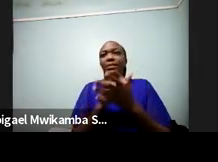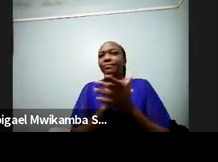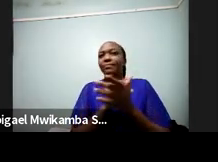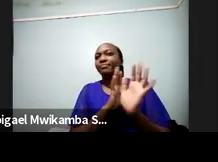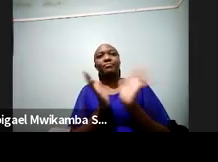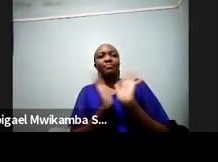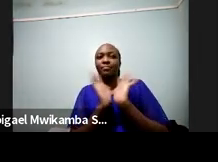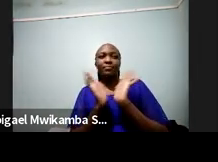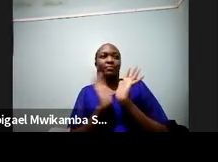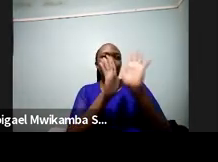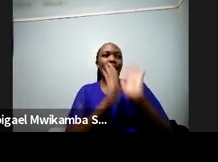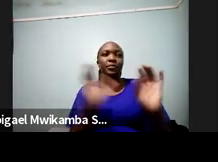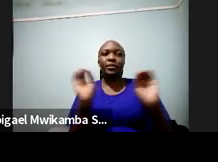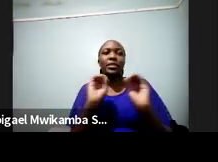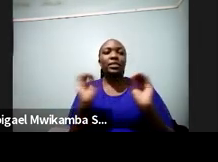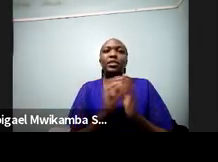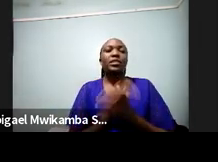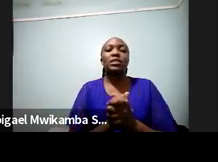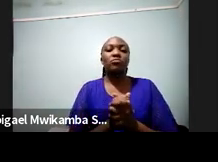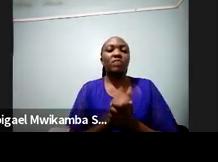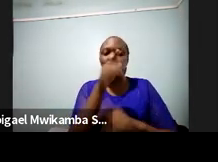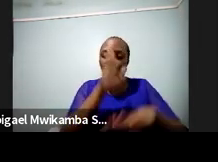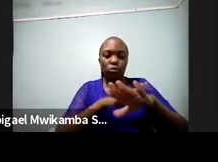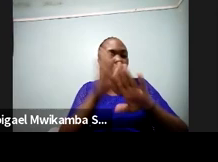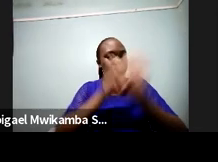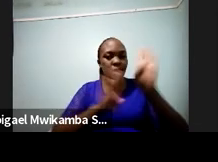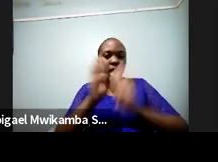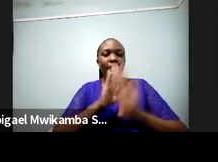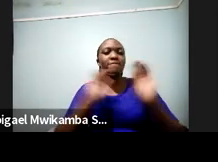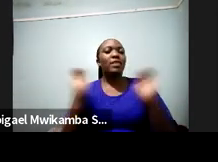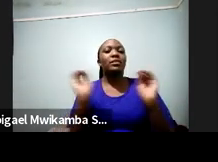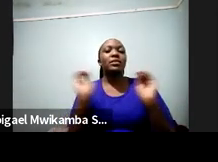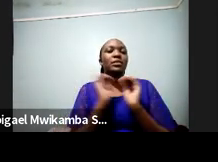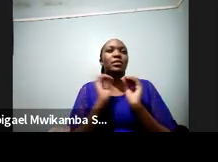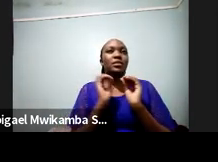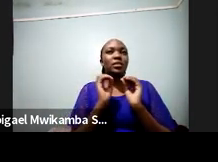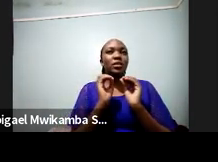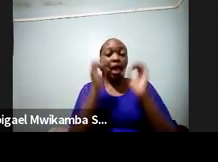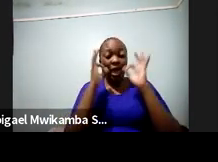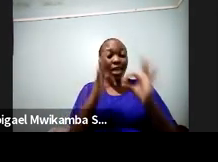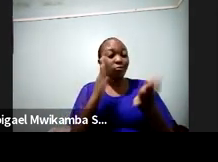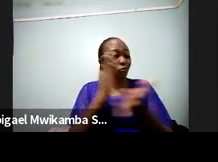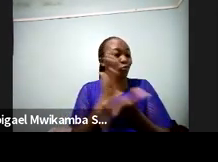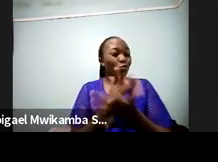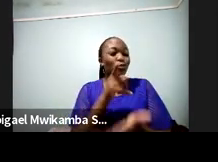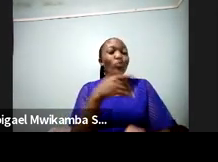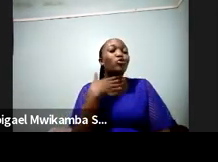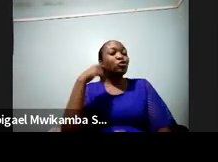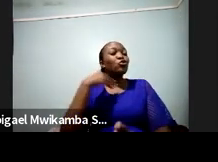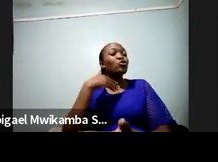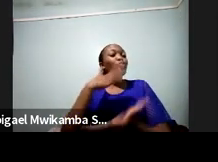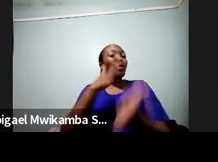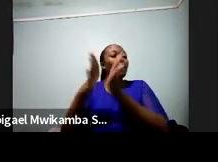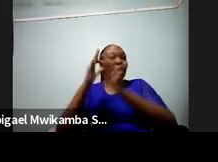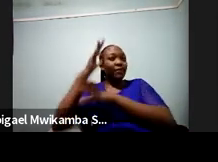If you're dreaming to be financially independent, this is not what we'll advise you to do from a professional